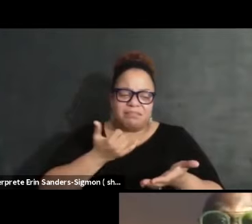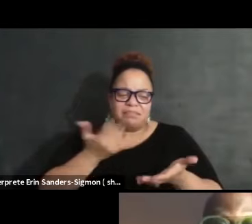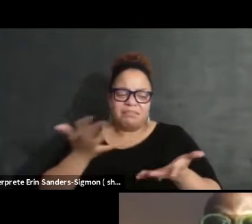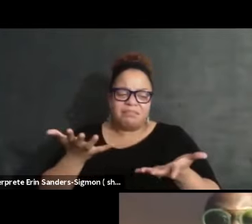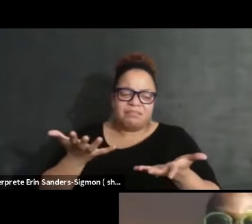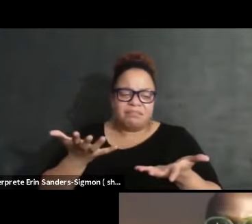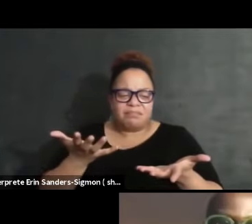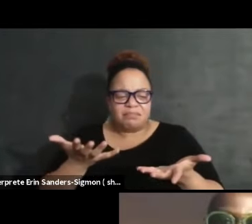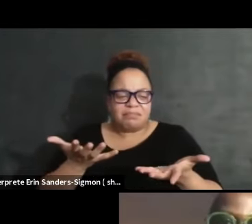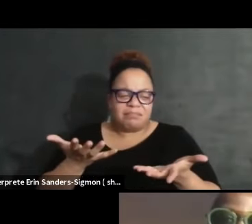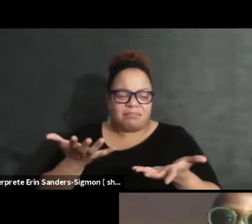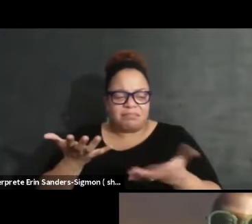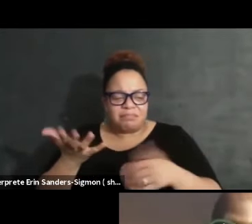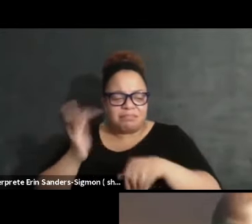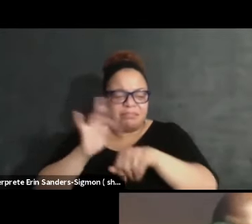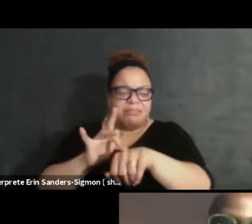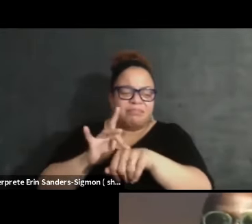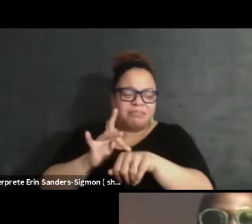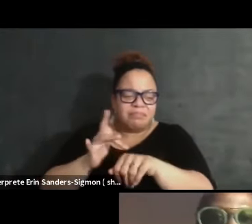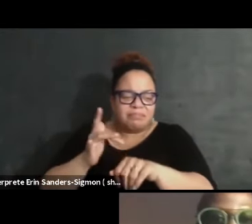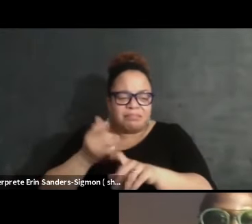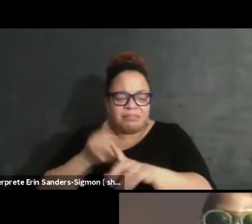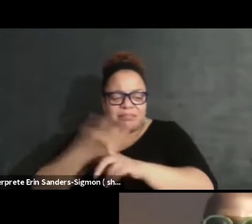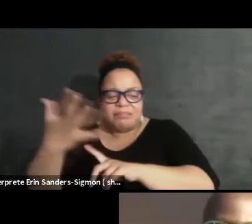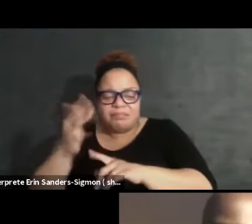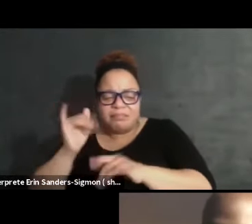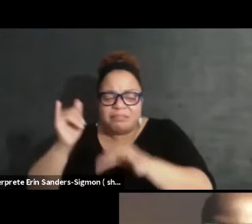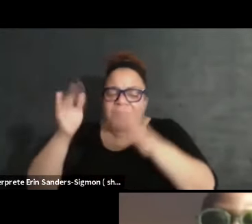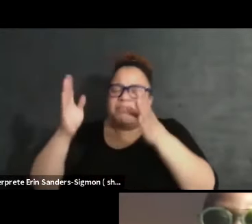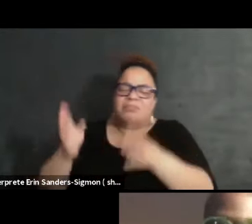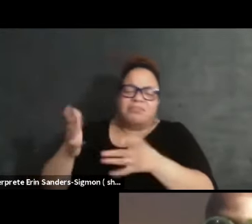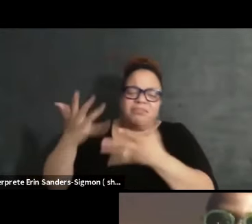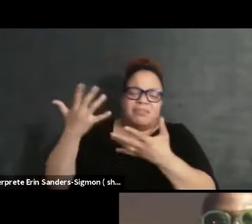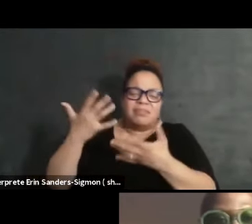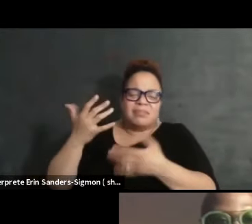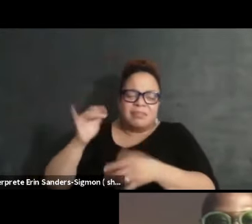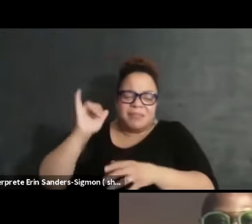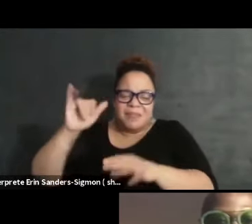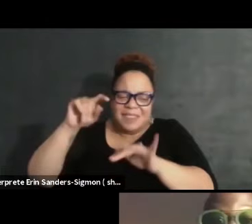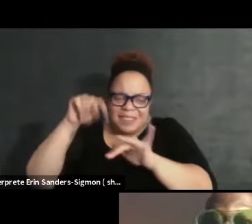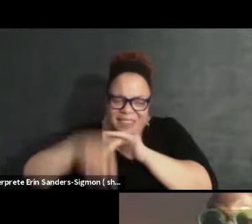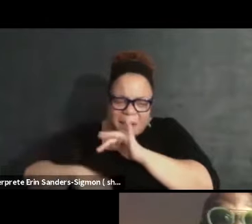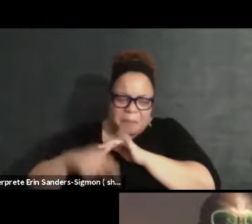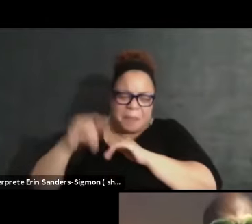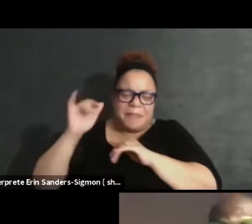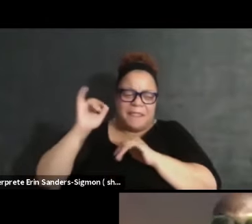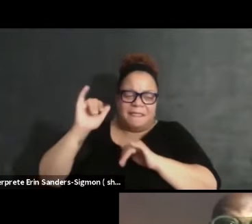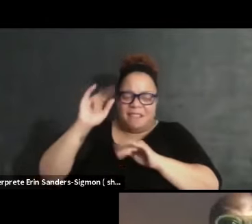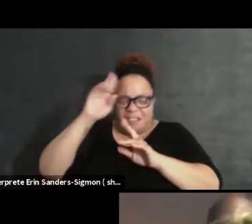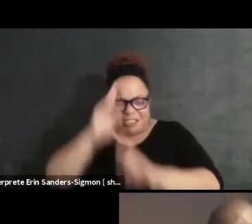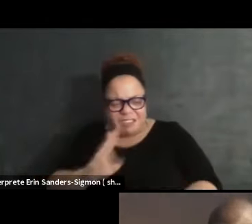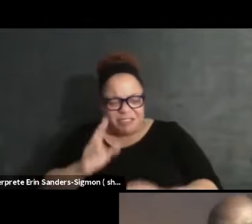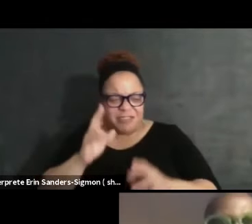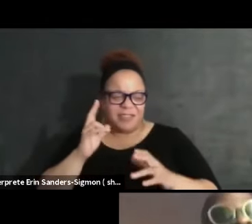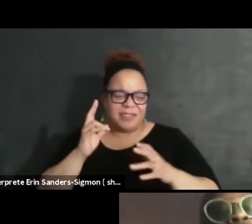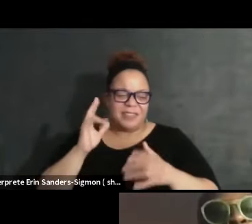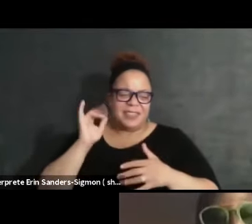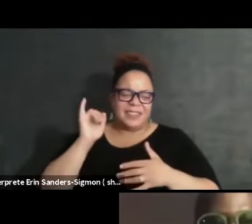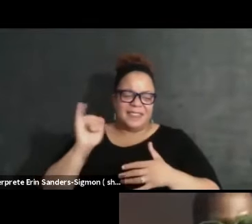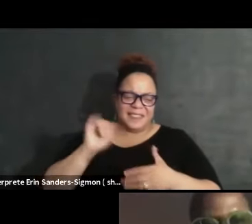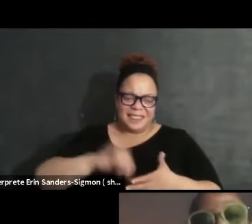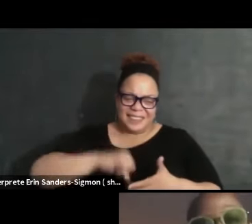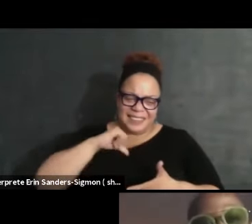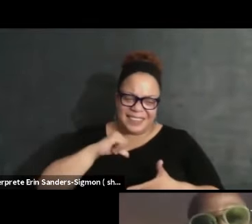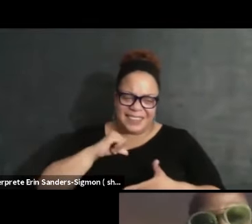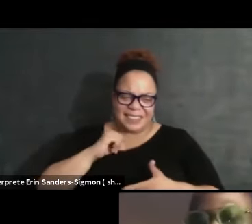the honorability, the dignity, the humility. And then the poem